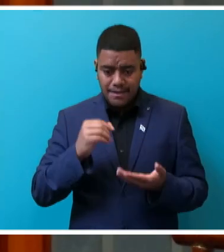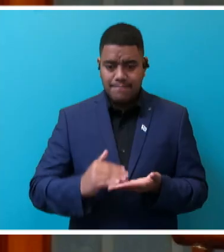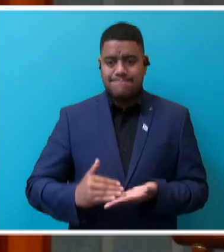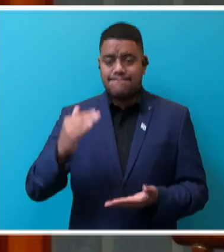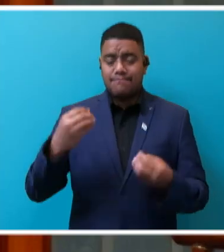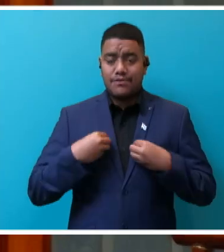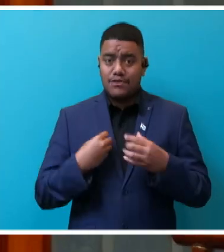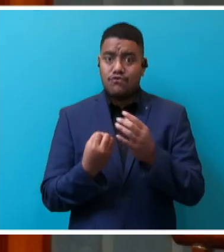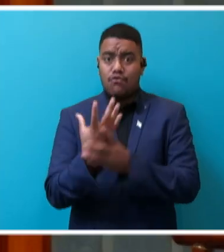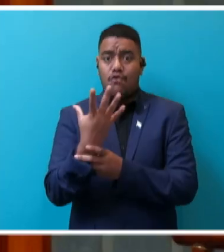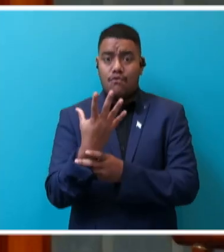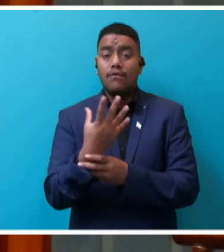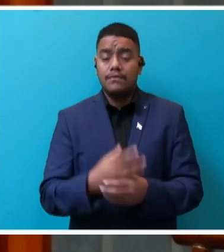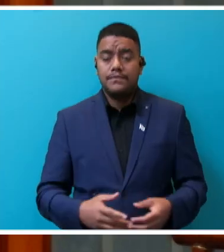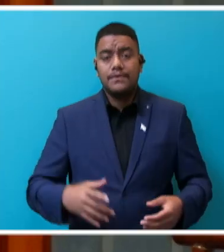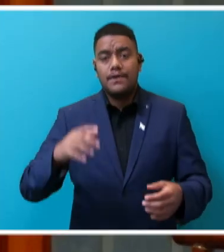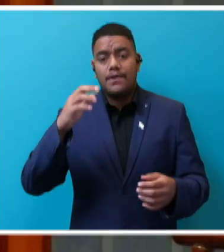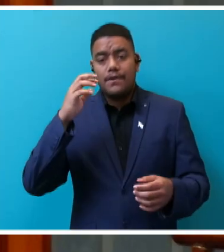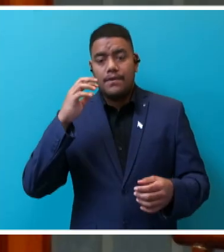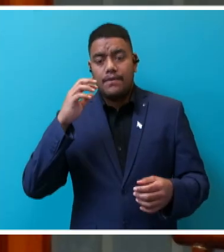growth, especially for